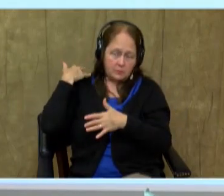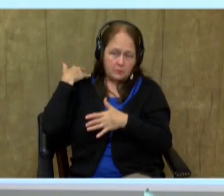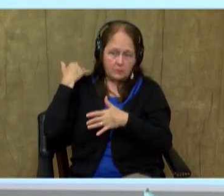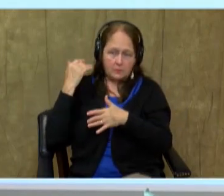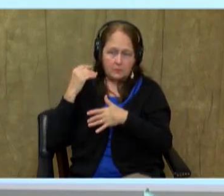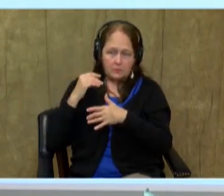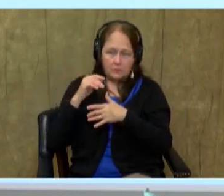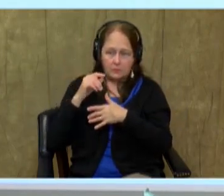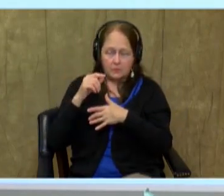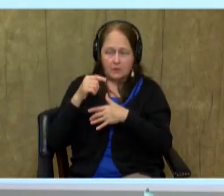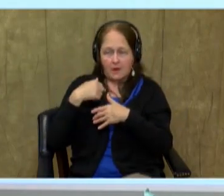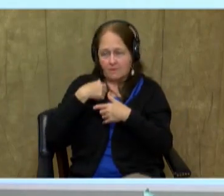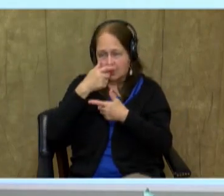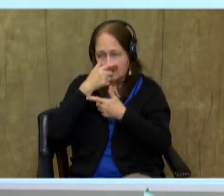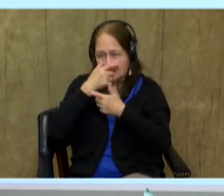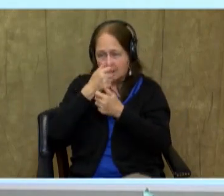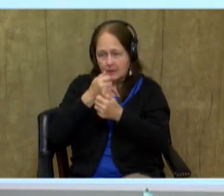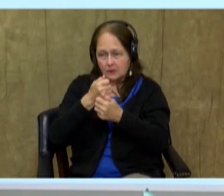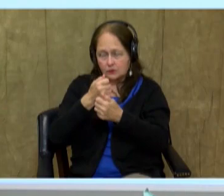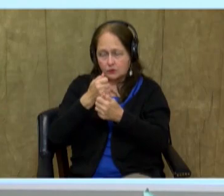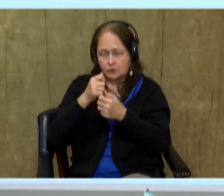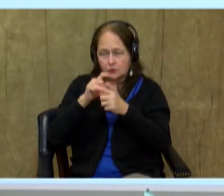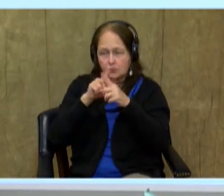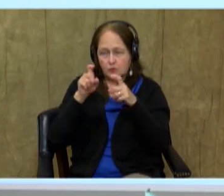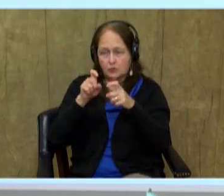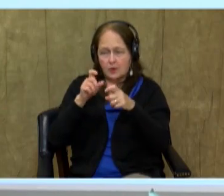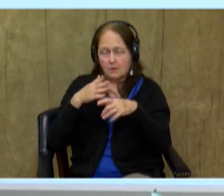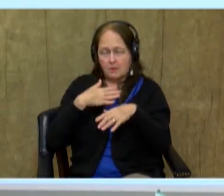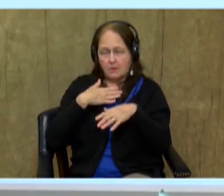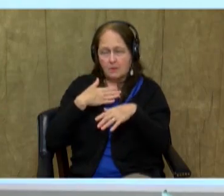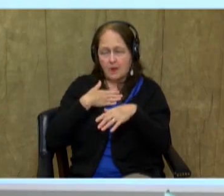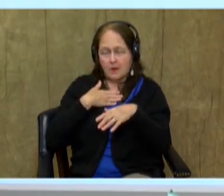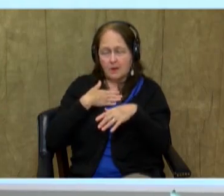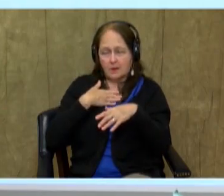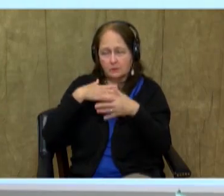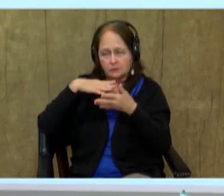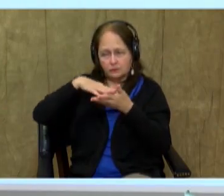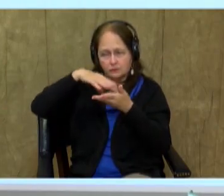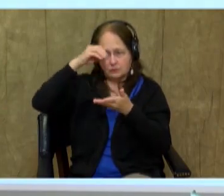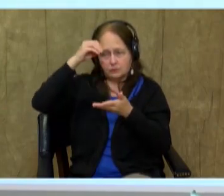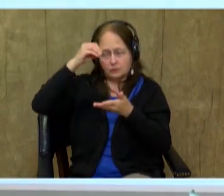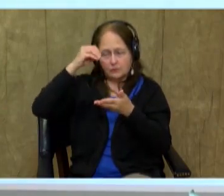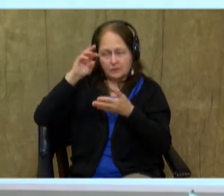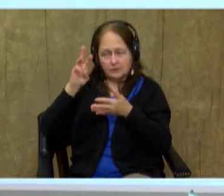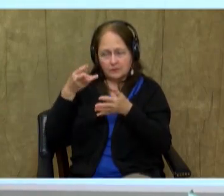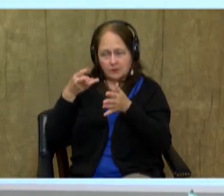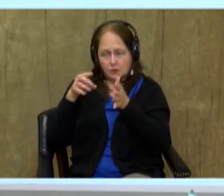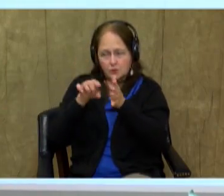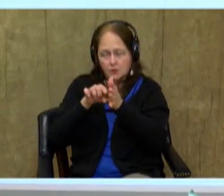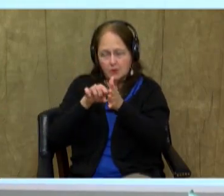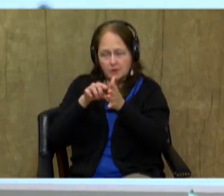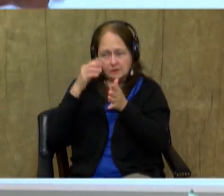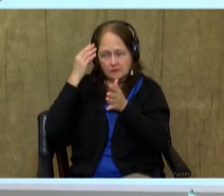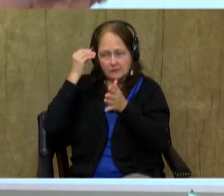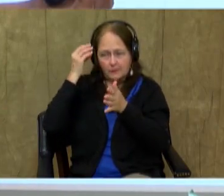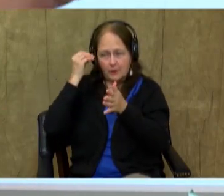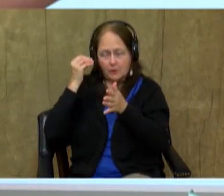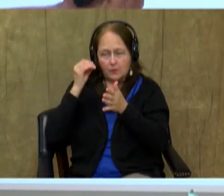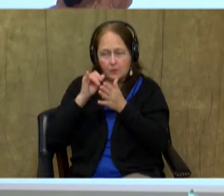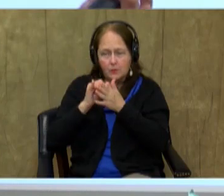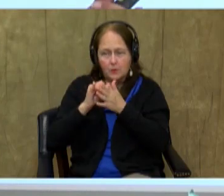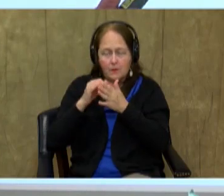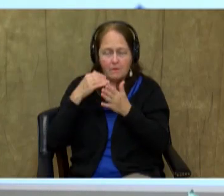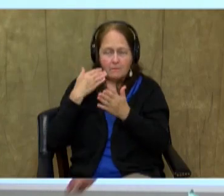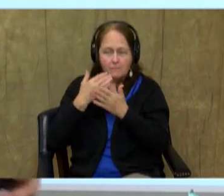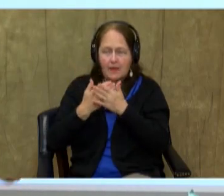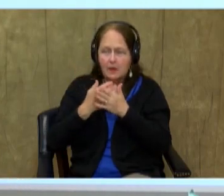So this poses some interesting questions. My experience with 6th graders, when we start talking about the Apollo and we start talking about the fact that we went